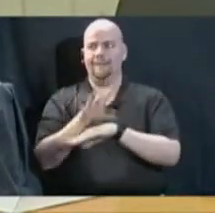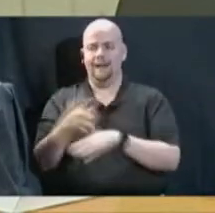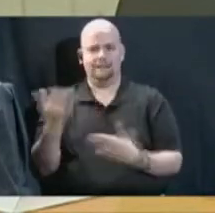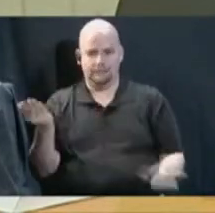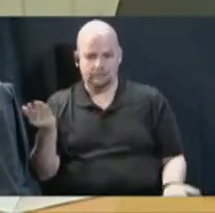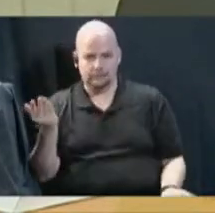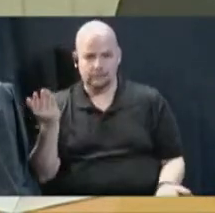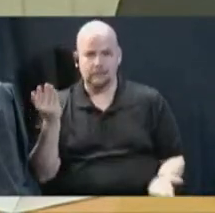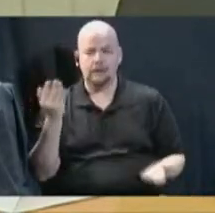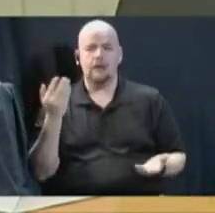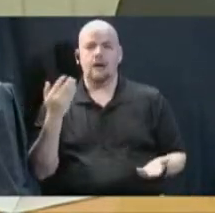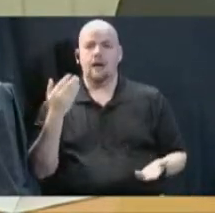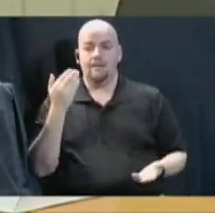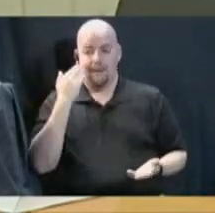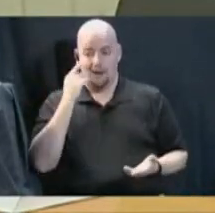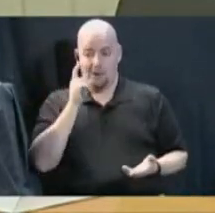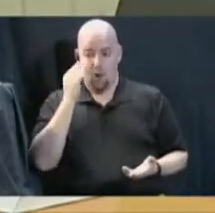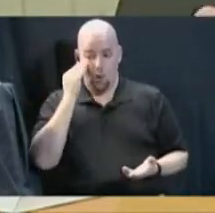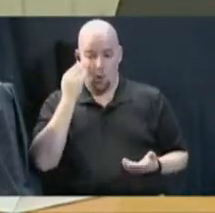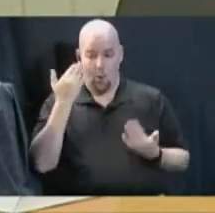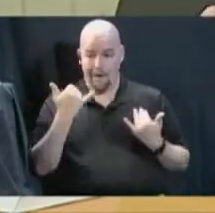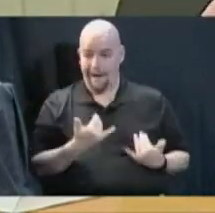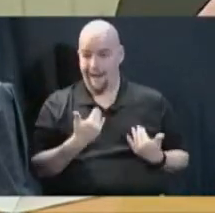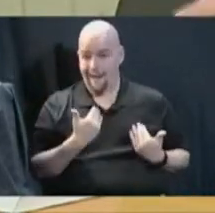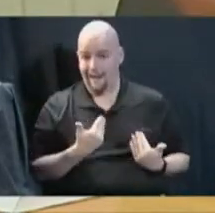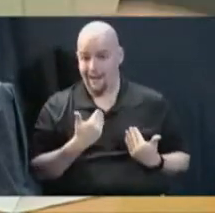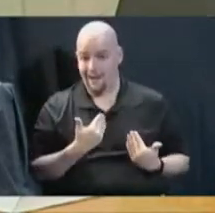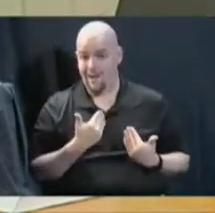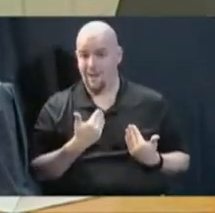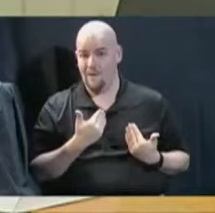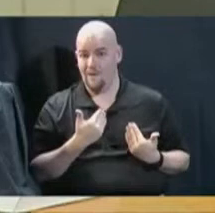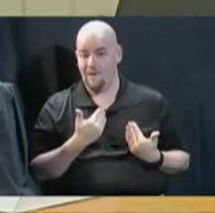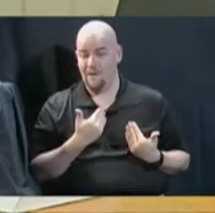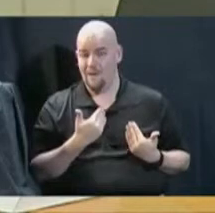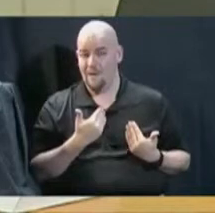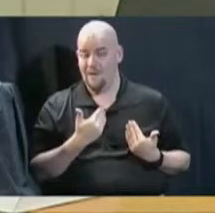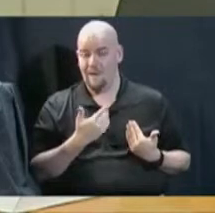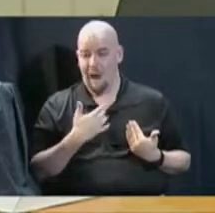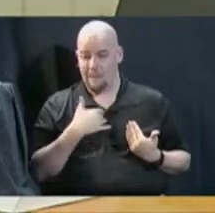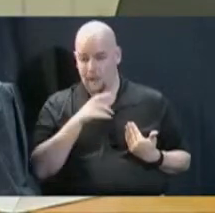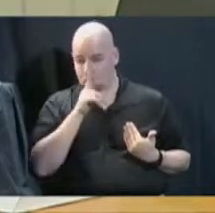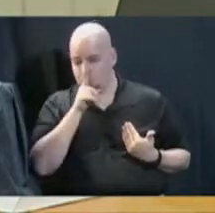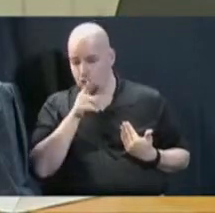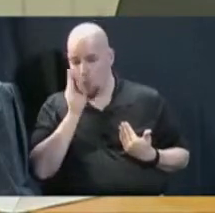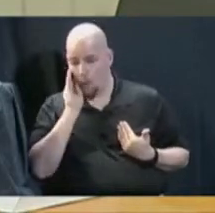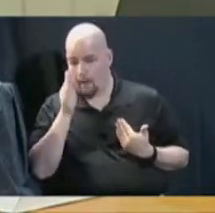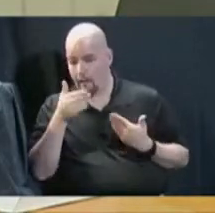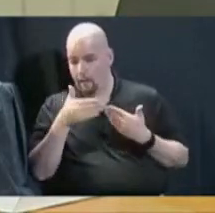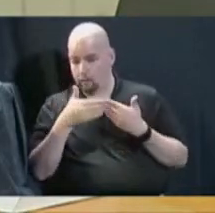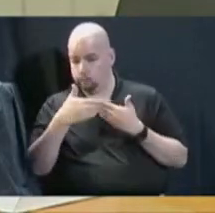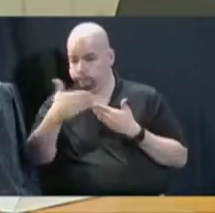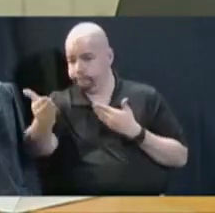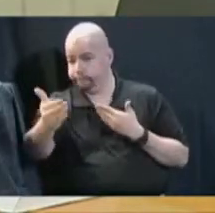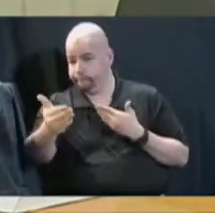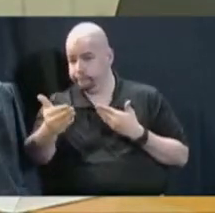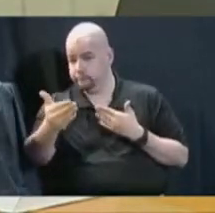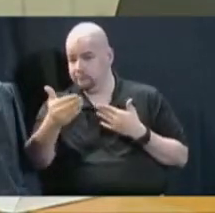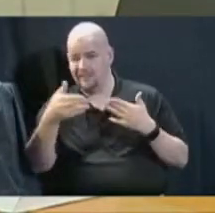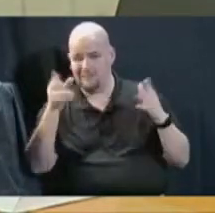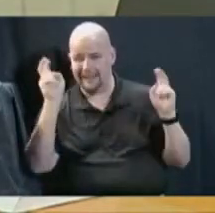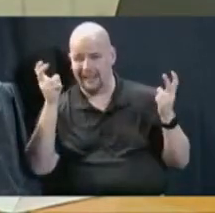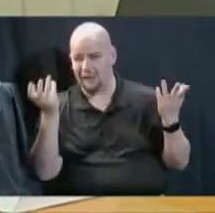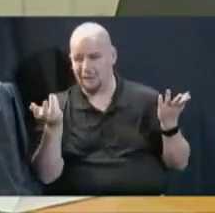maybe if I know who it is now, I'm not sure I know exactly who will that be going forward, even by